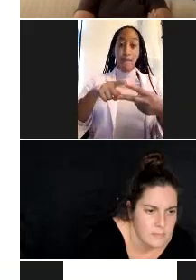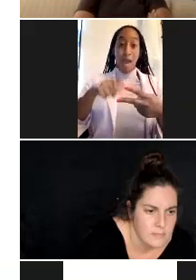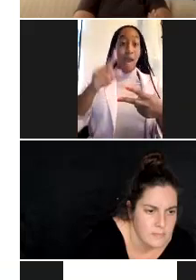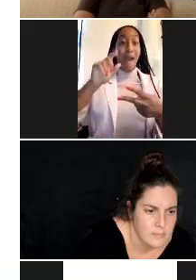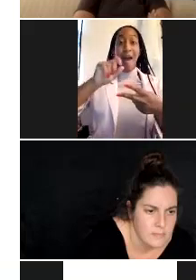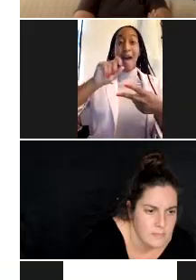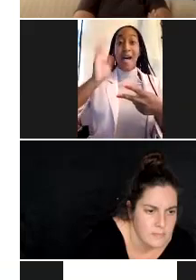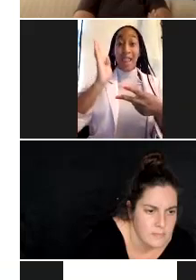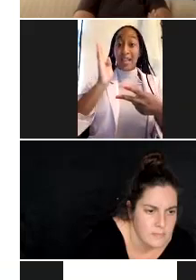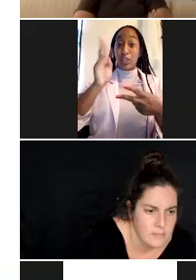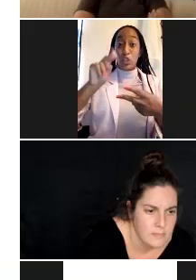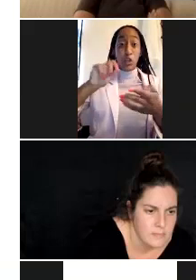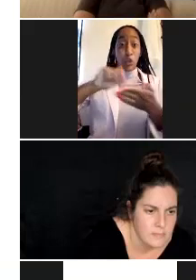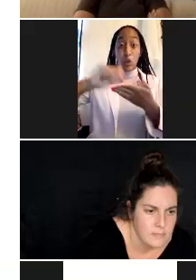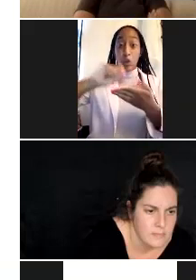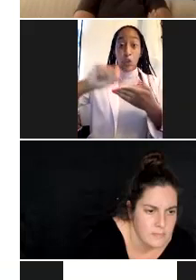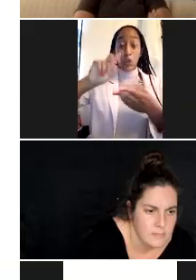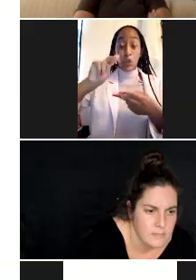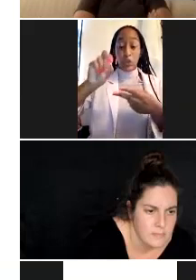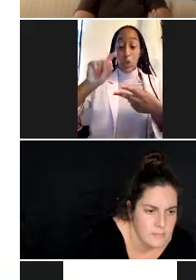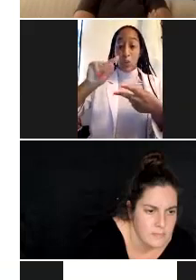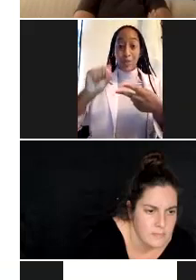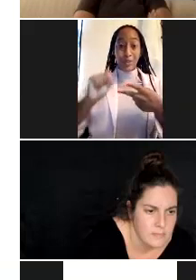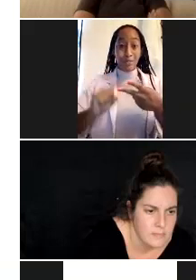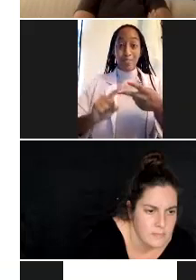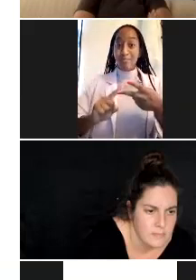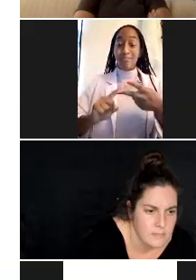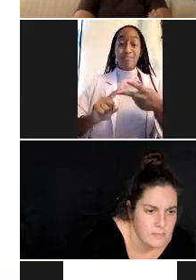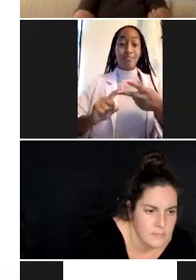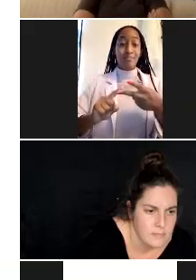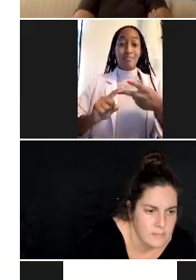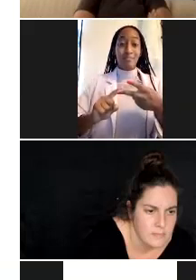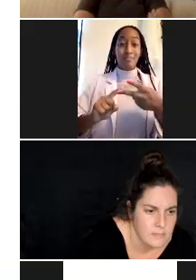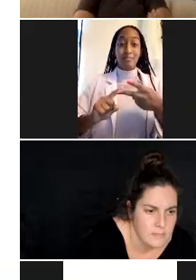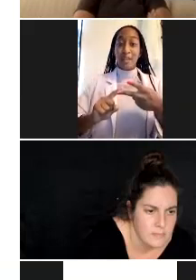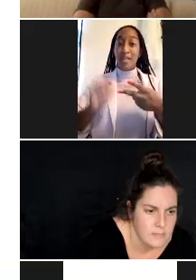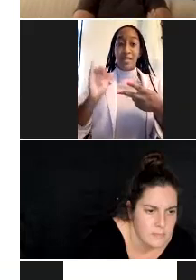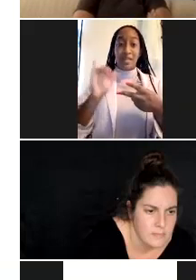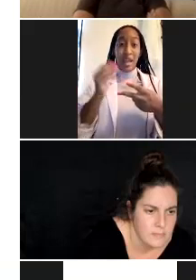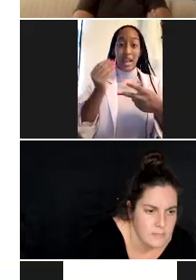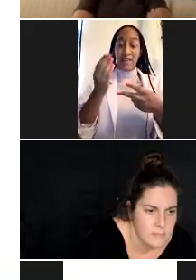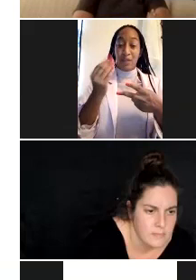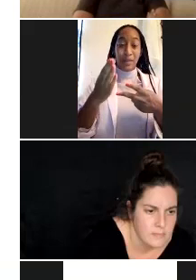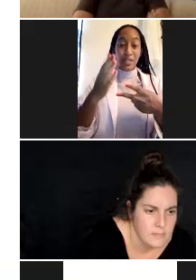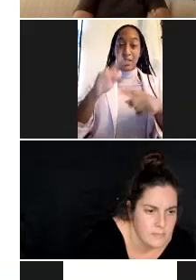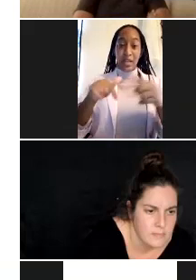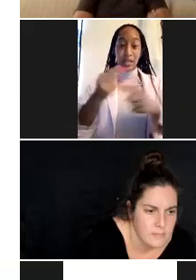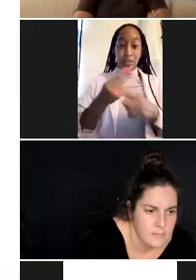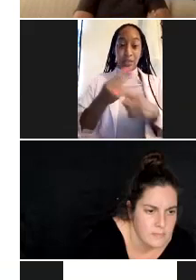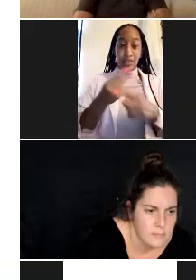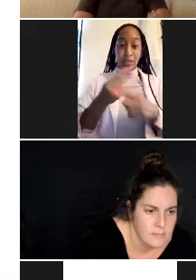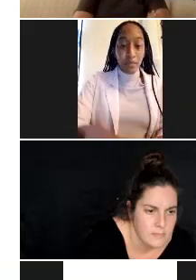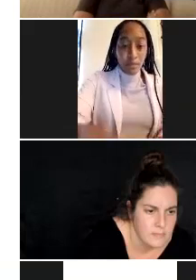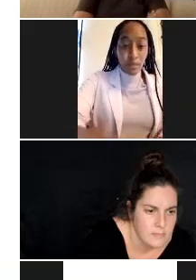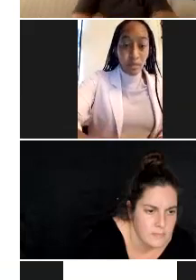guides shouldn't all focus on just one topic. So you should spread it around, right? Make sure you